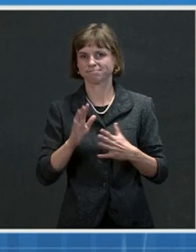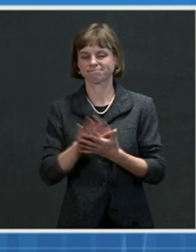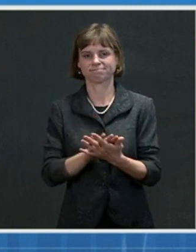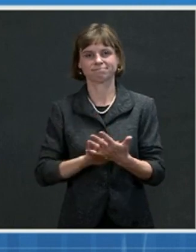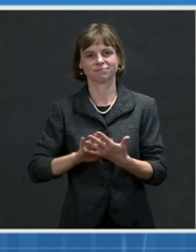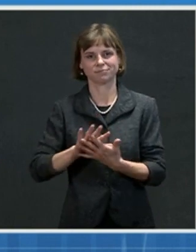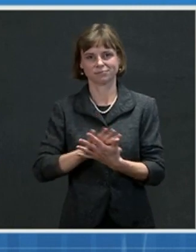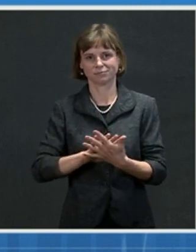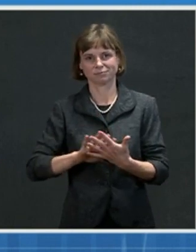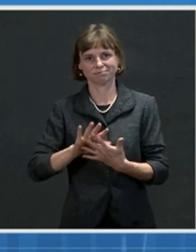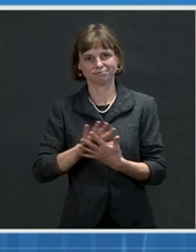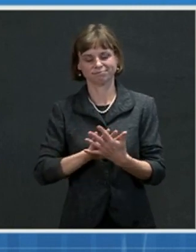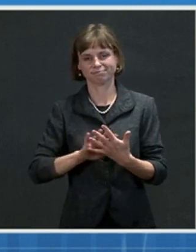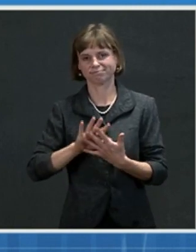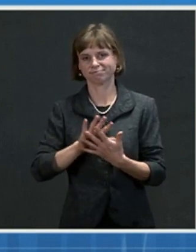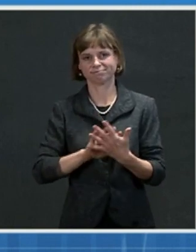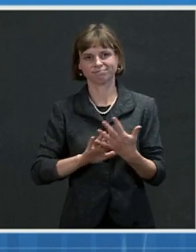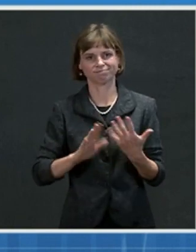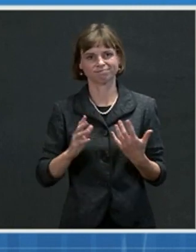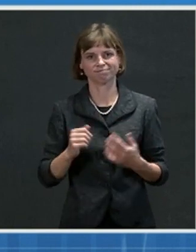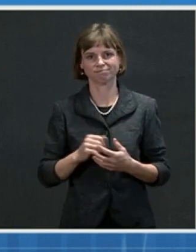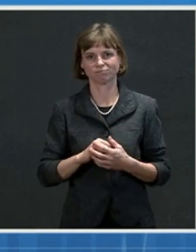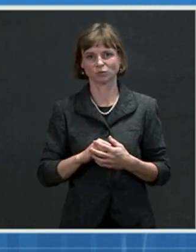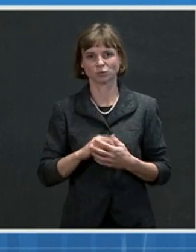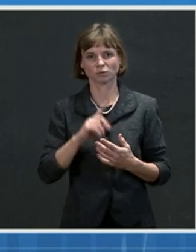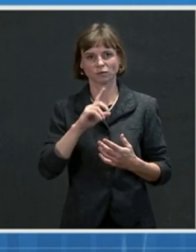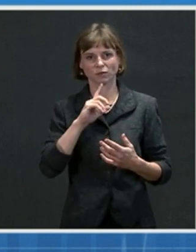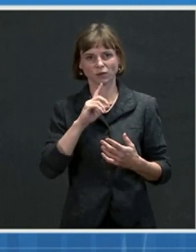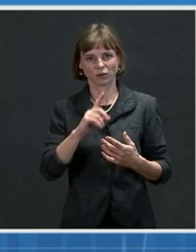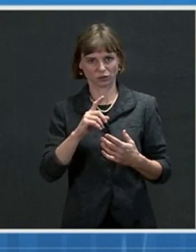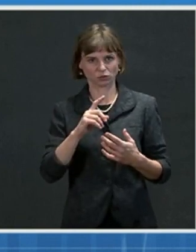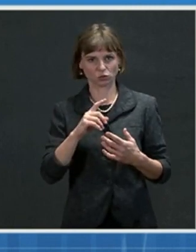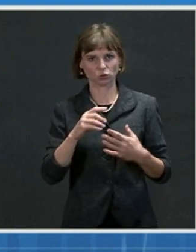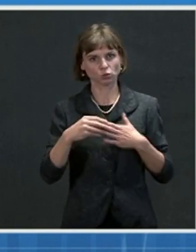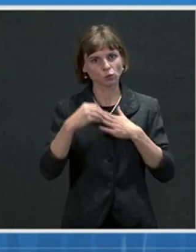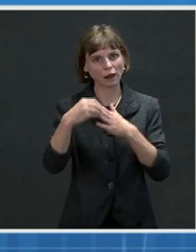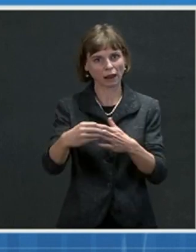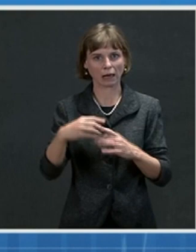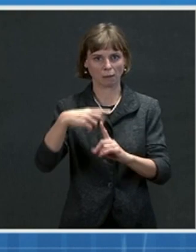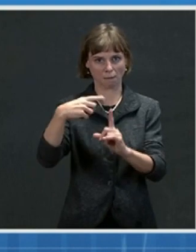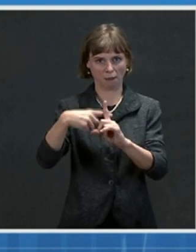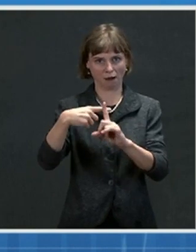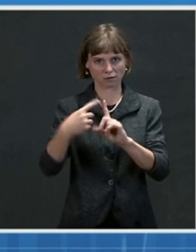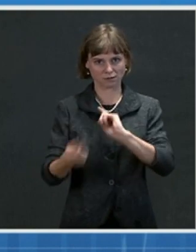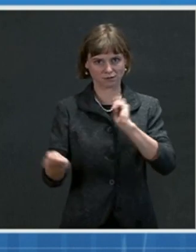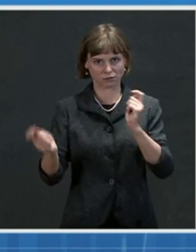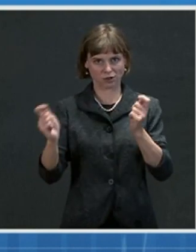endeavor to engage with every community to inform our necessary to drive positive change.